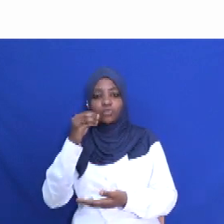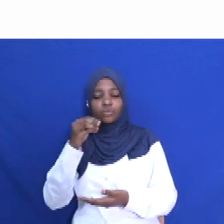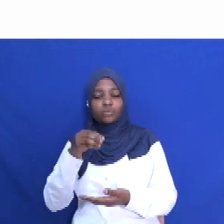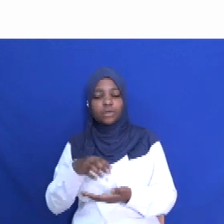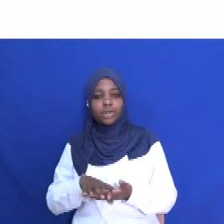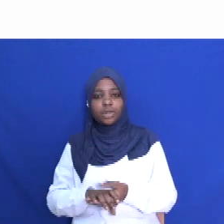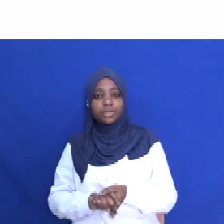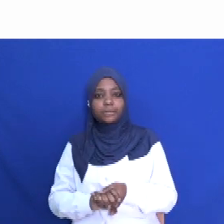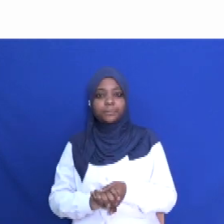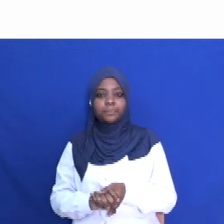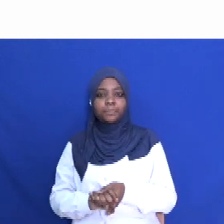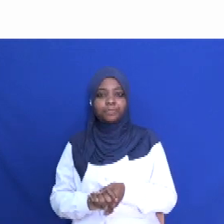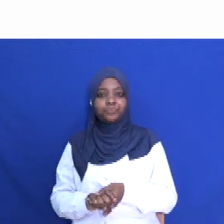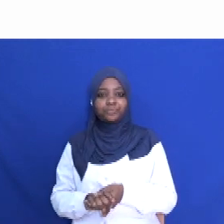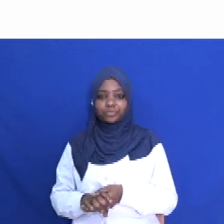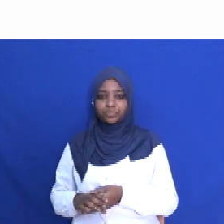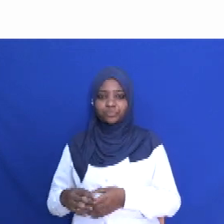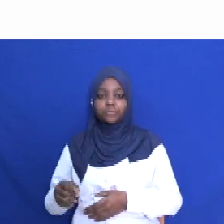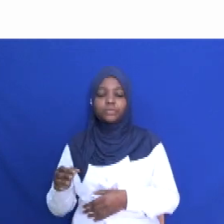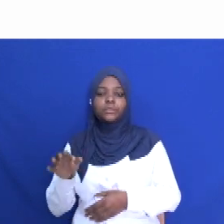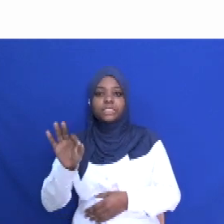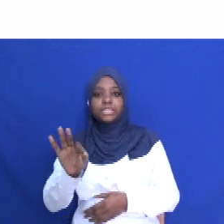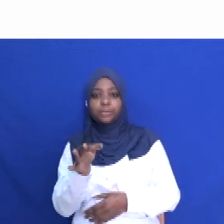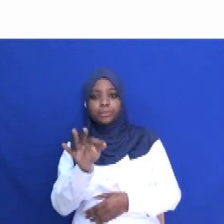Omnivorous. I am omnivorous.